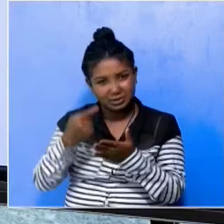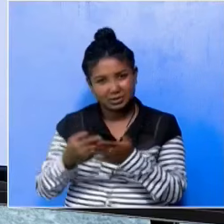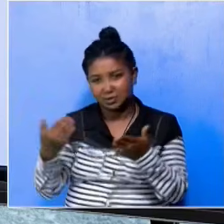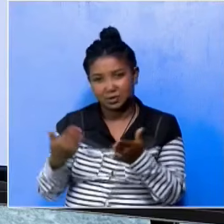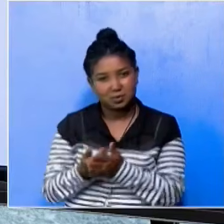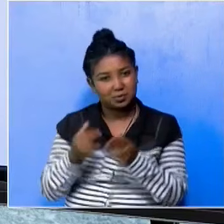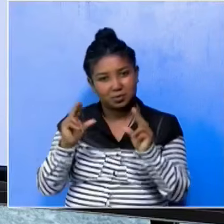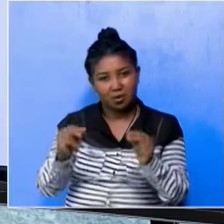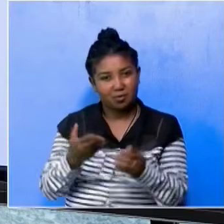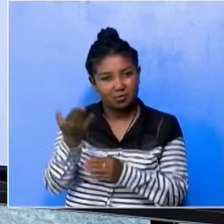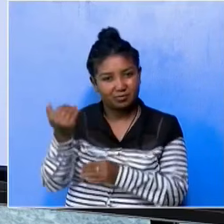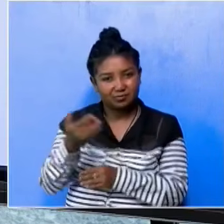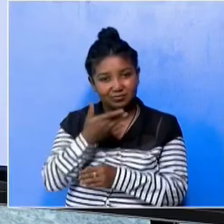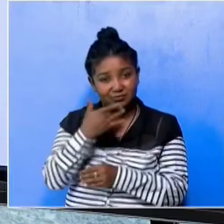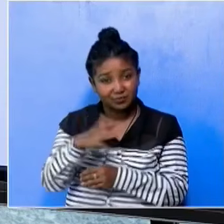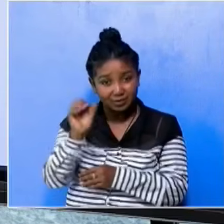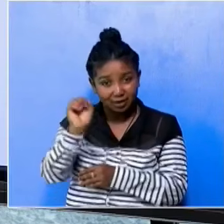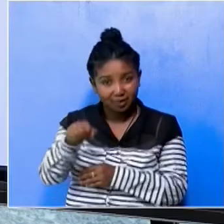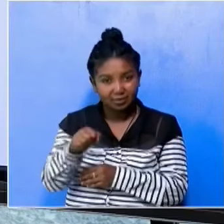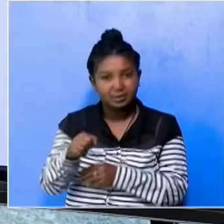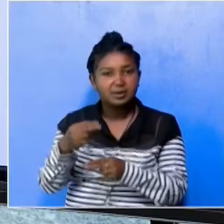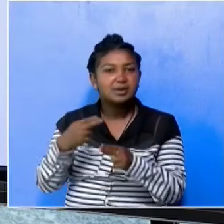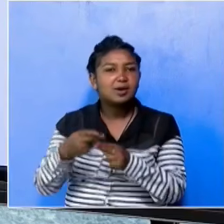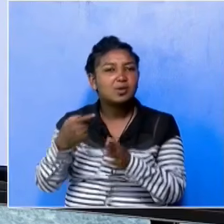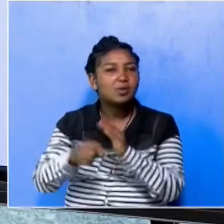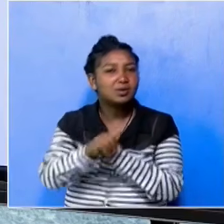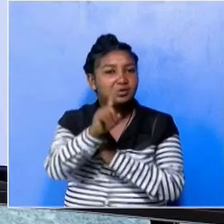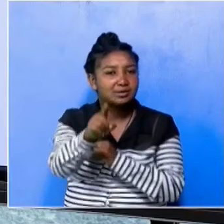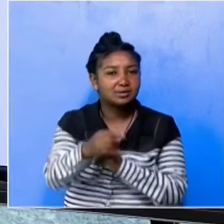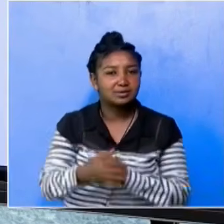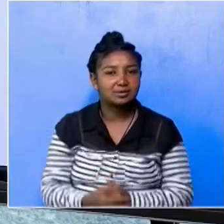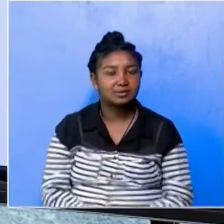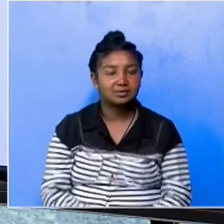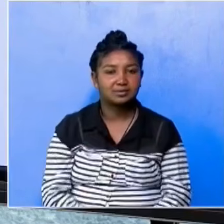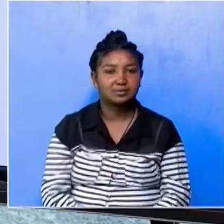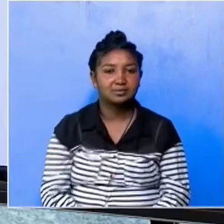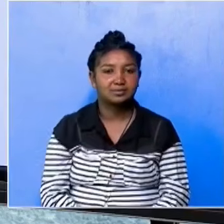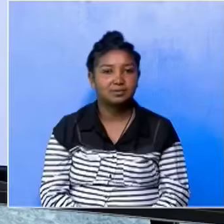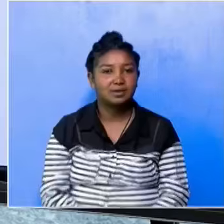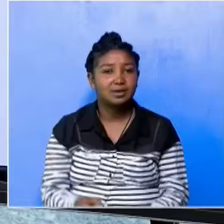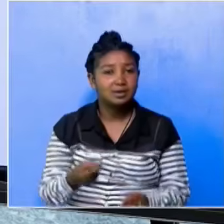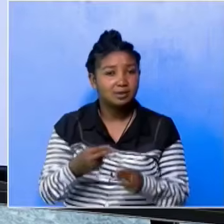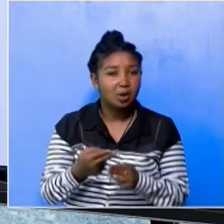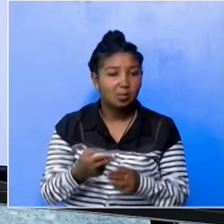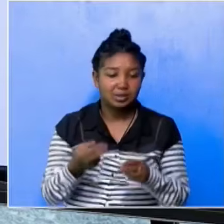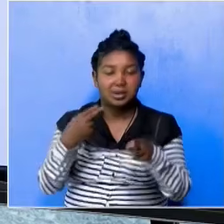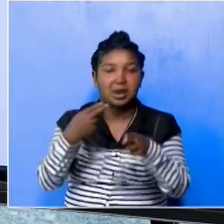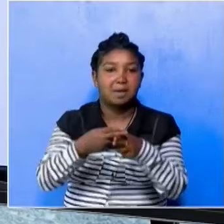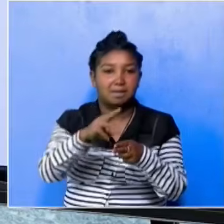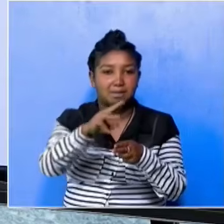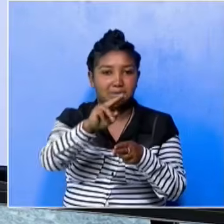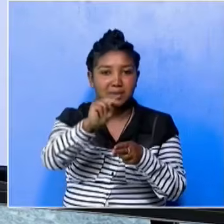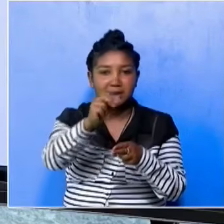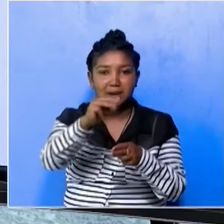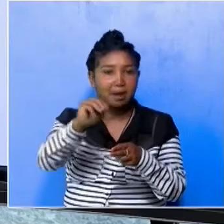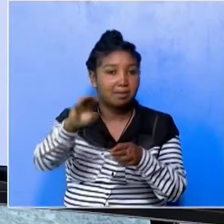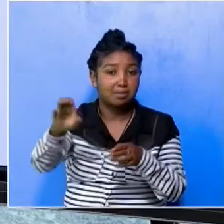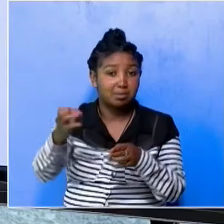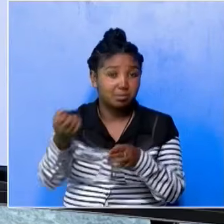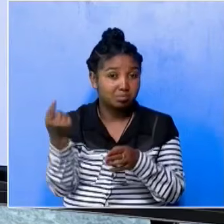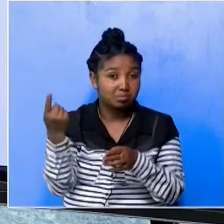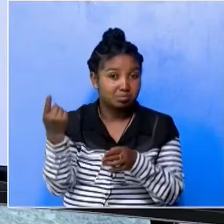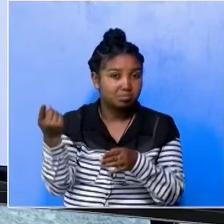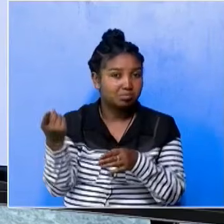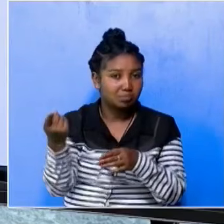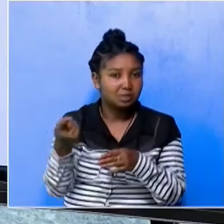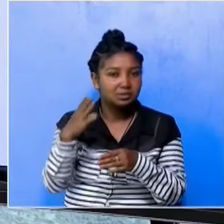new. Do you know what noun means? Huh? Name, isn't it? So, we're